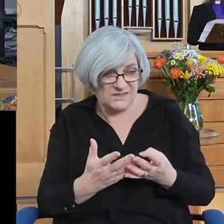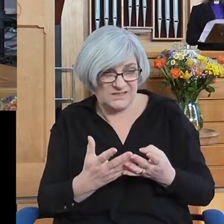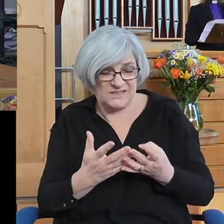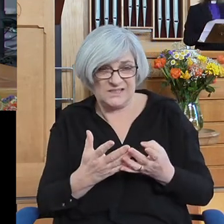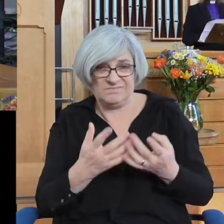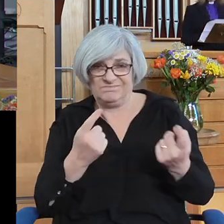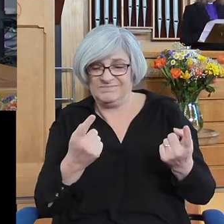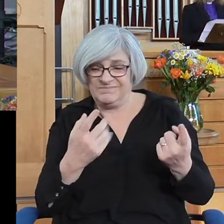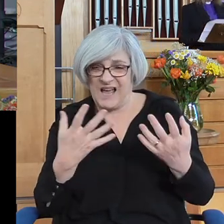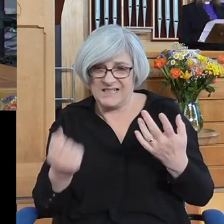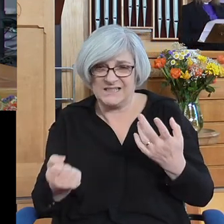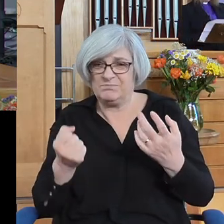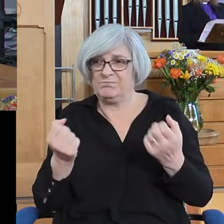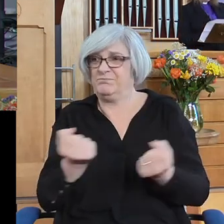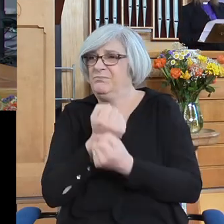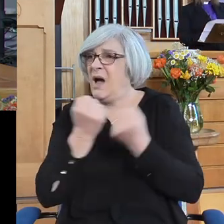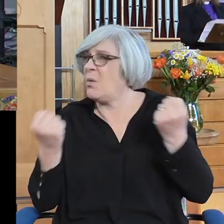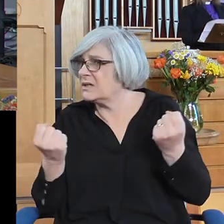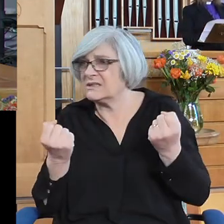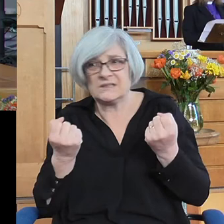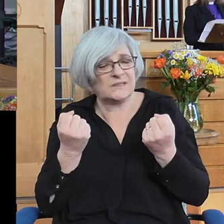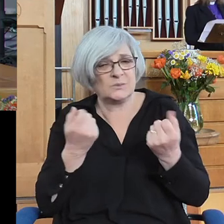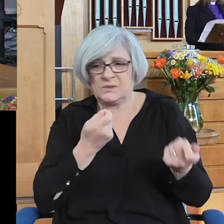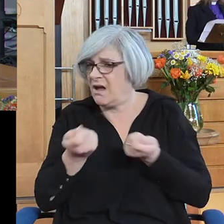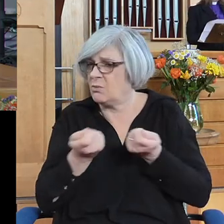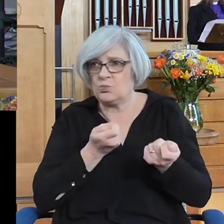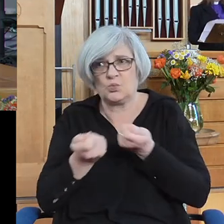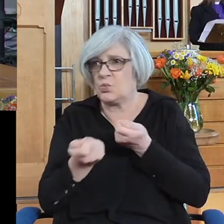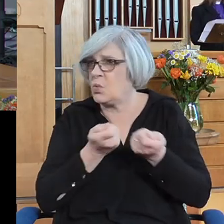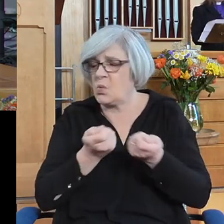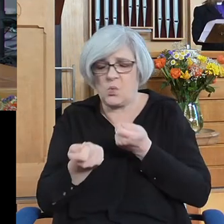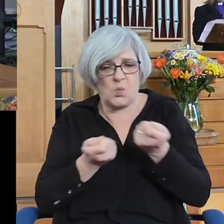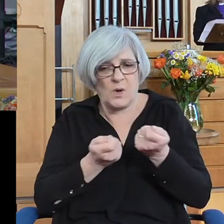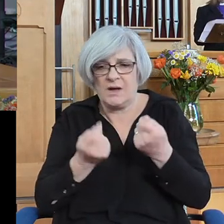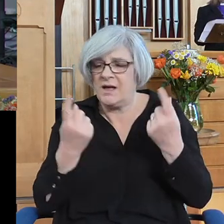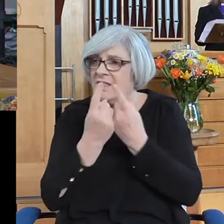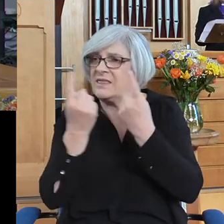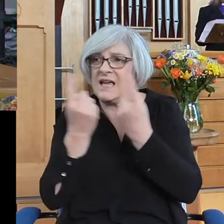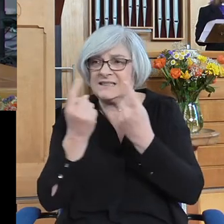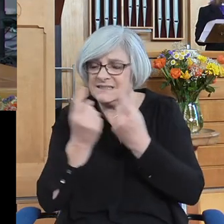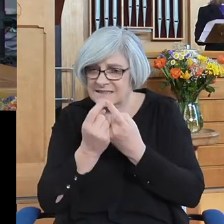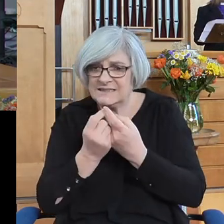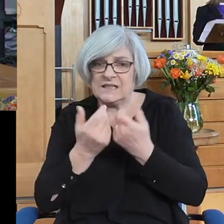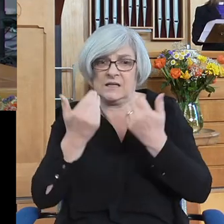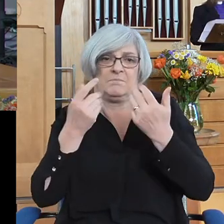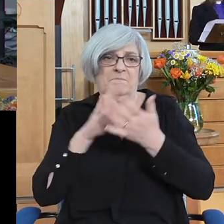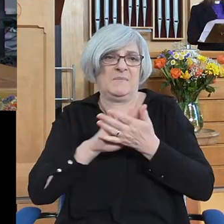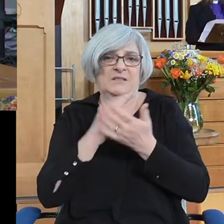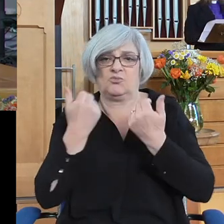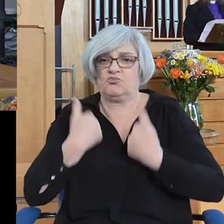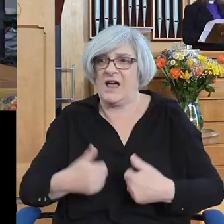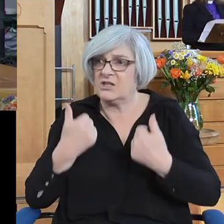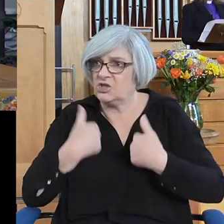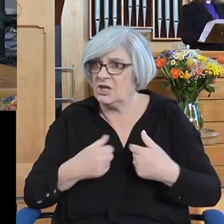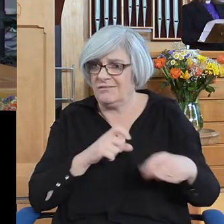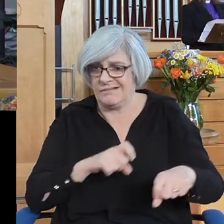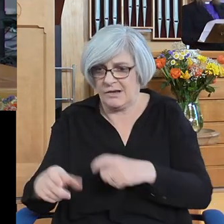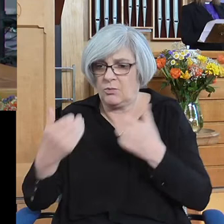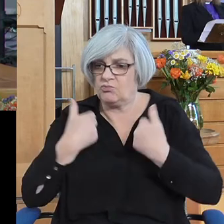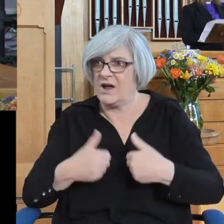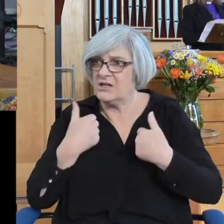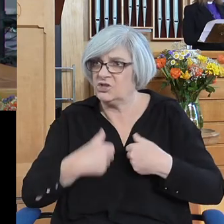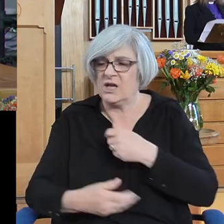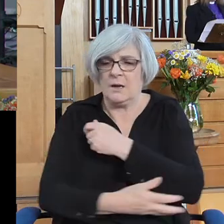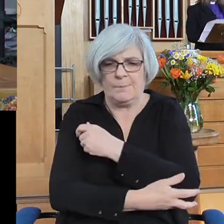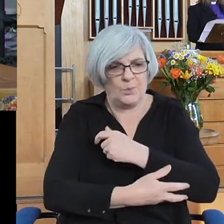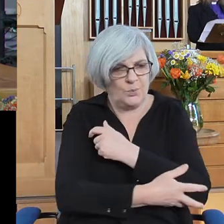has forces and powers far beyond our control. There are things that keep the rich rich and the poor poor, and we all know